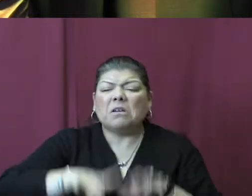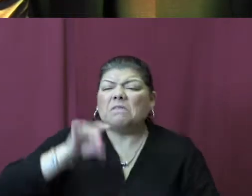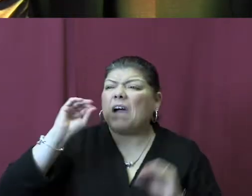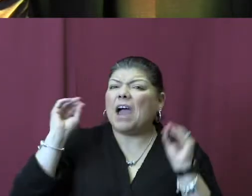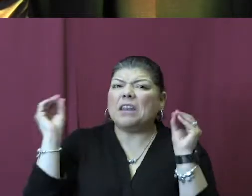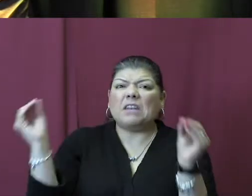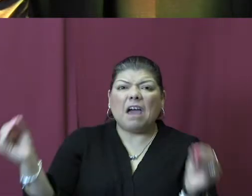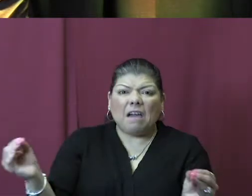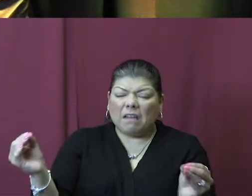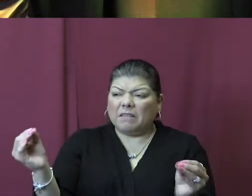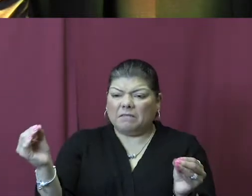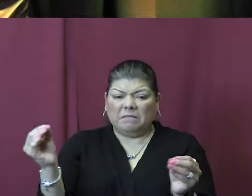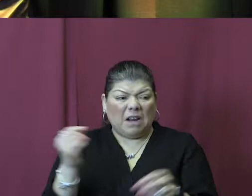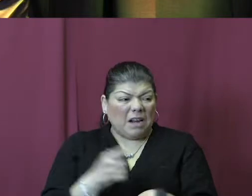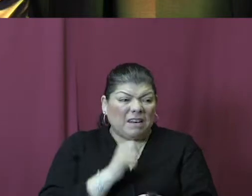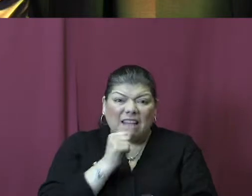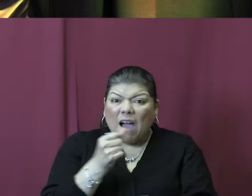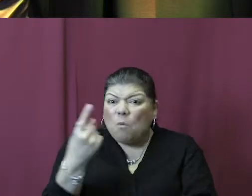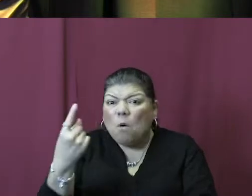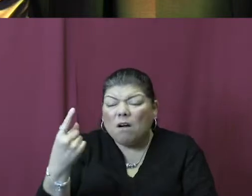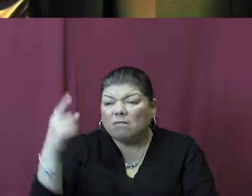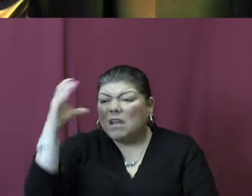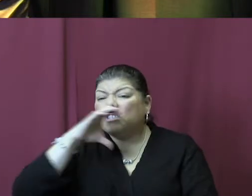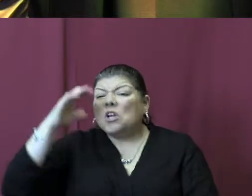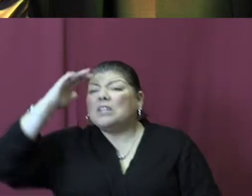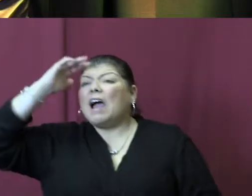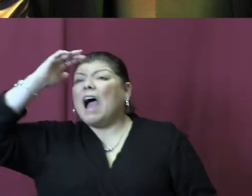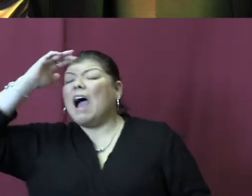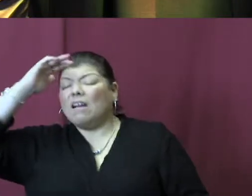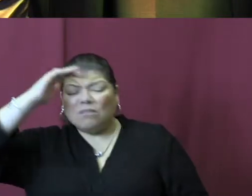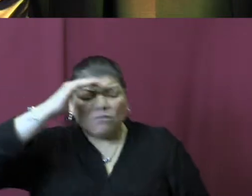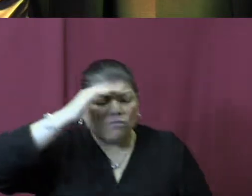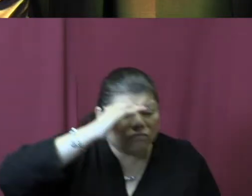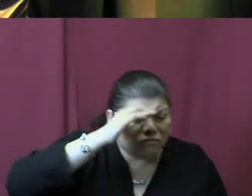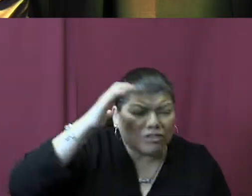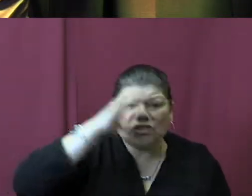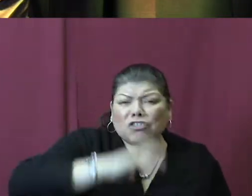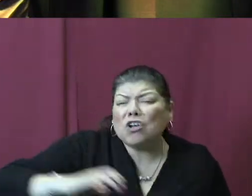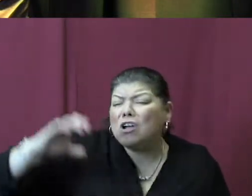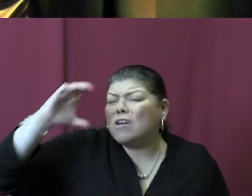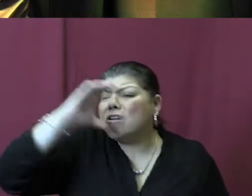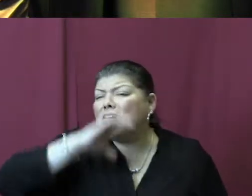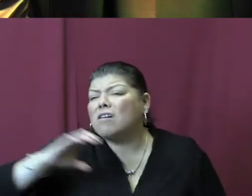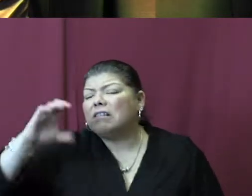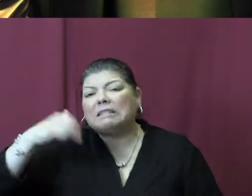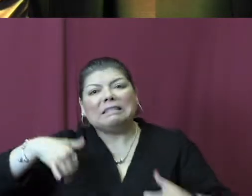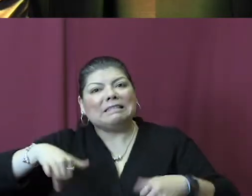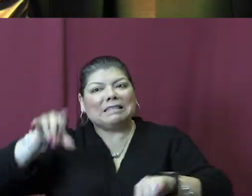nobody. I looked high and low. I looked high and low.